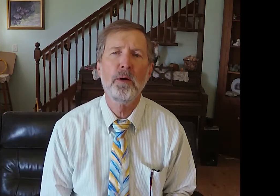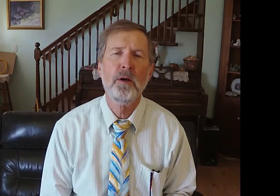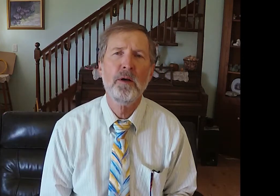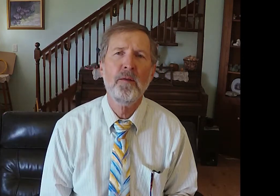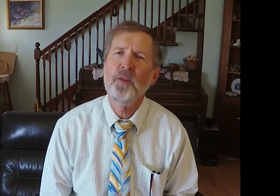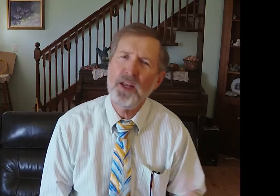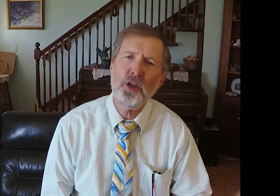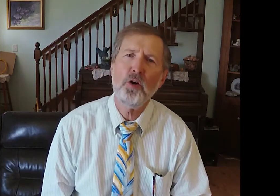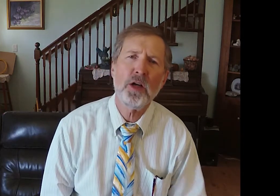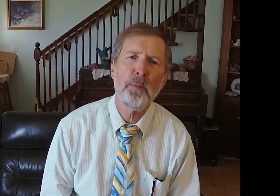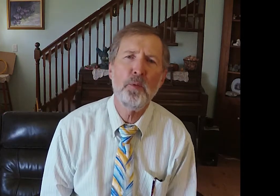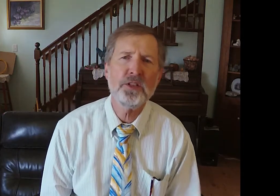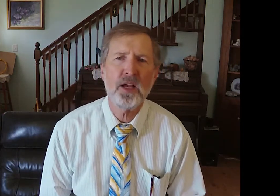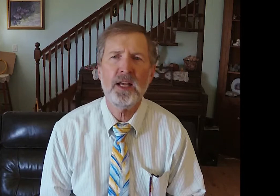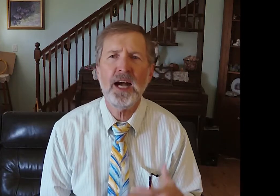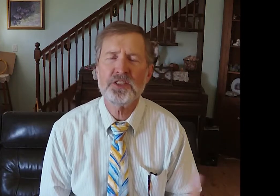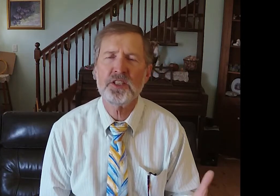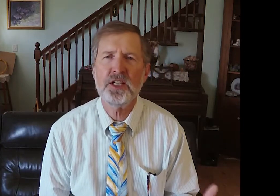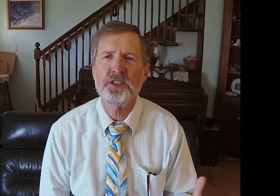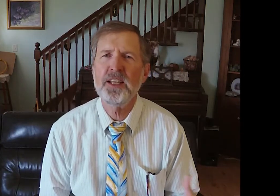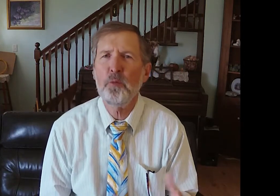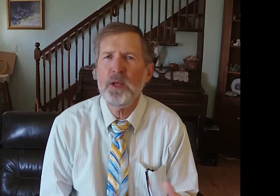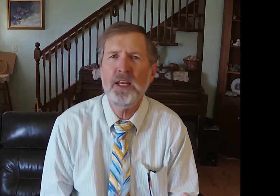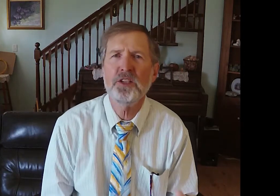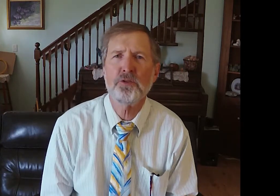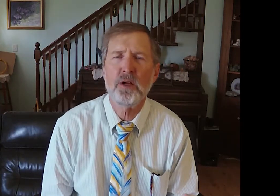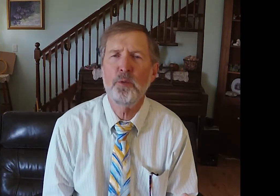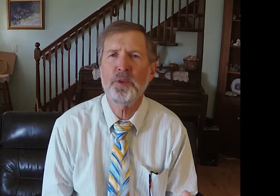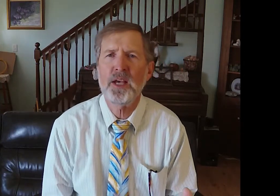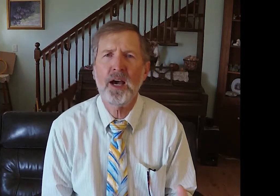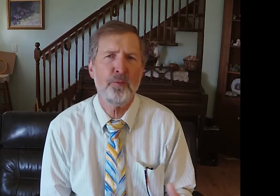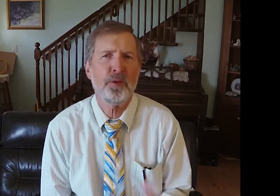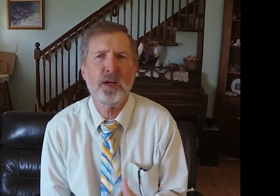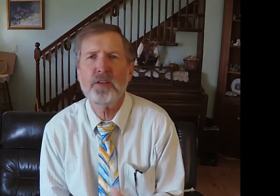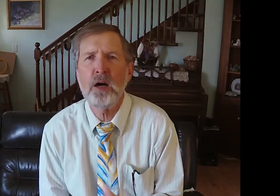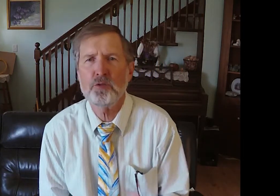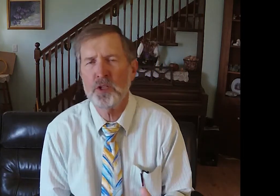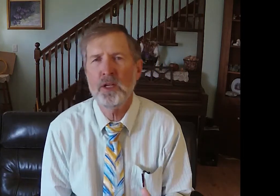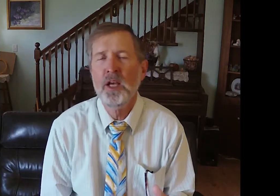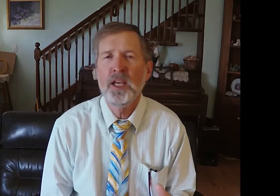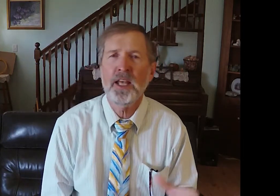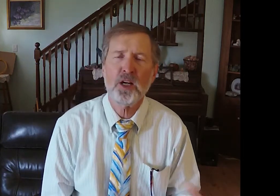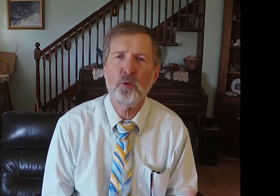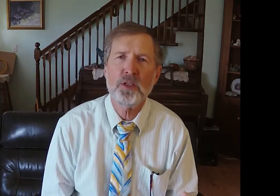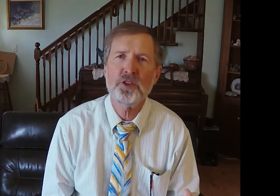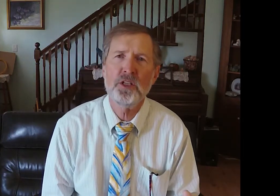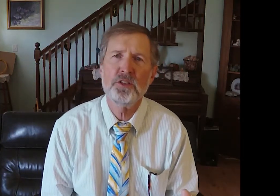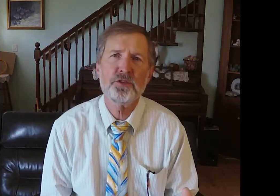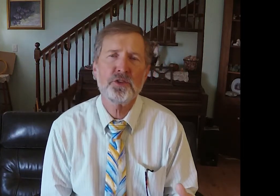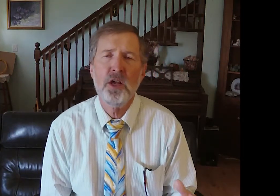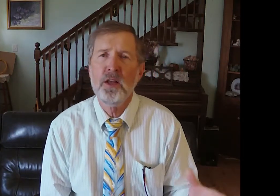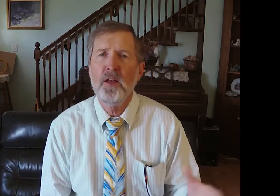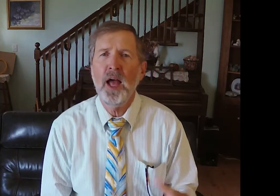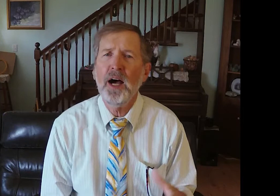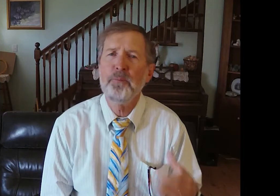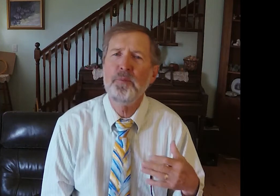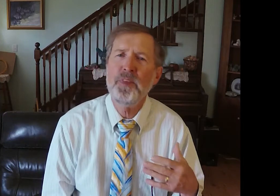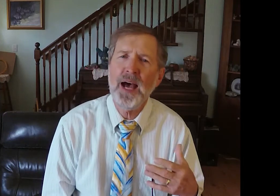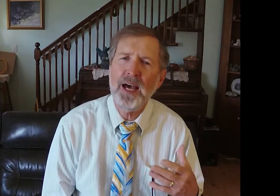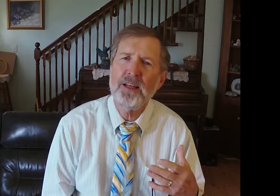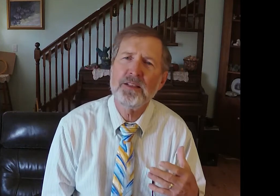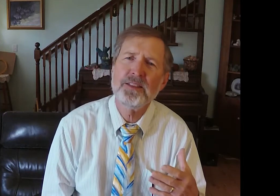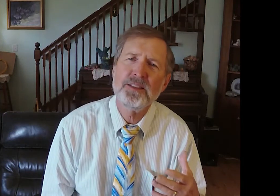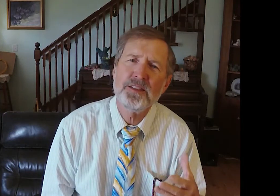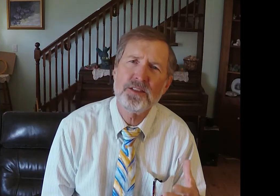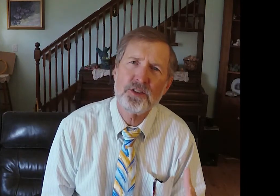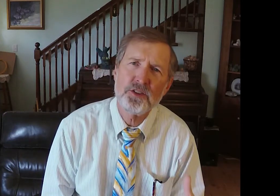hope. And you know, a couple of weeks I suggested that we need to struggle with God with our doubts and in our questions,